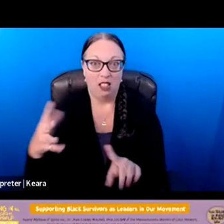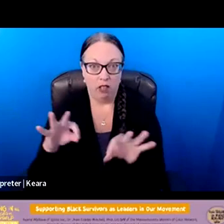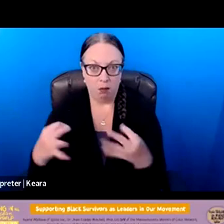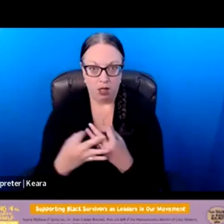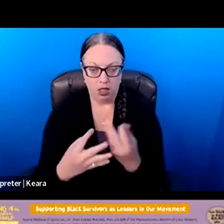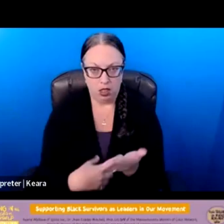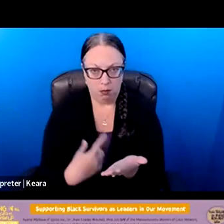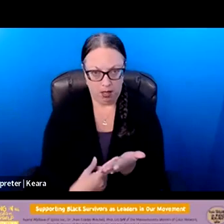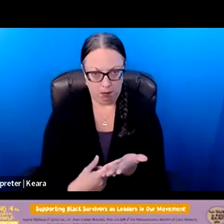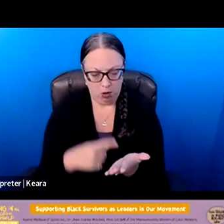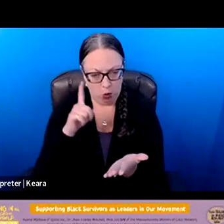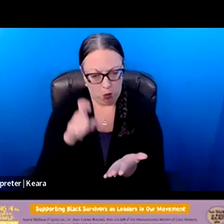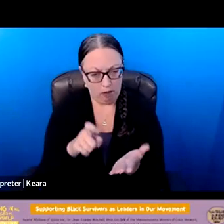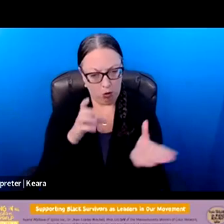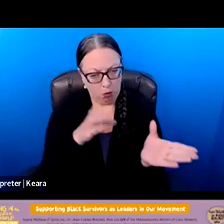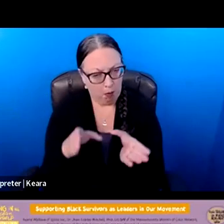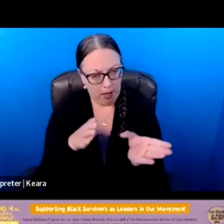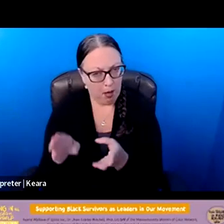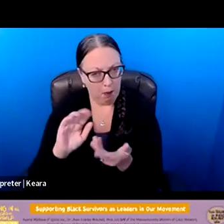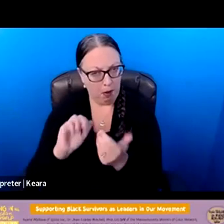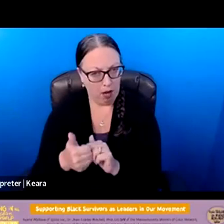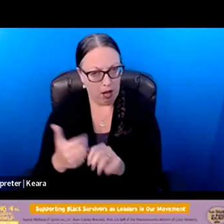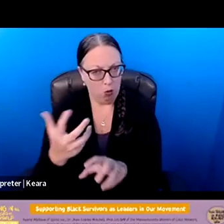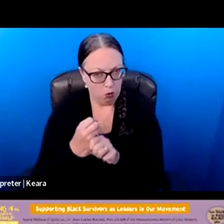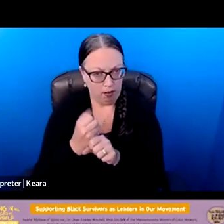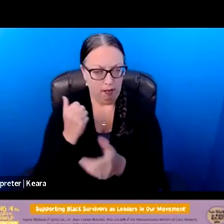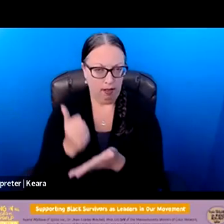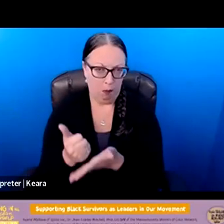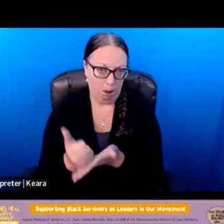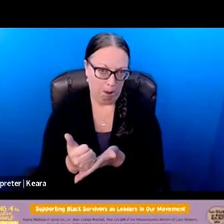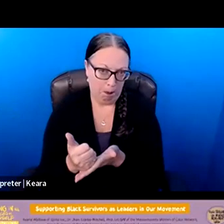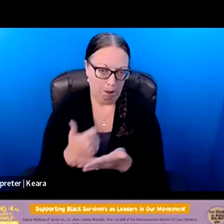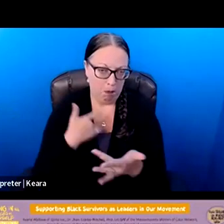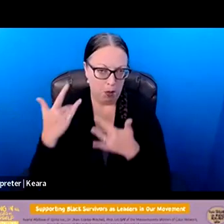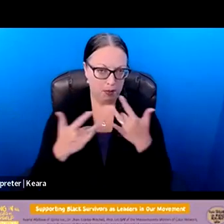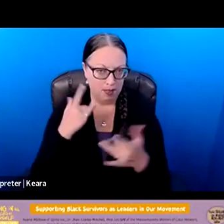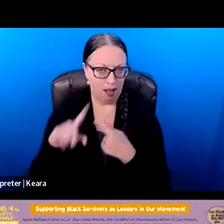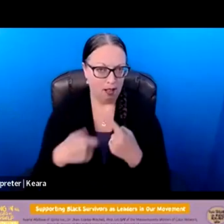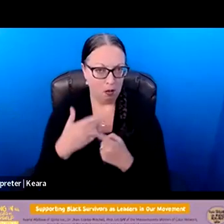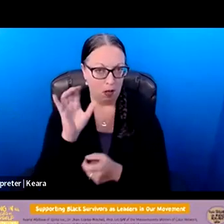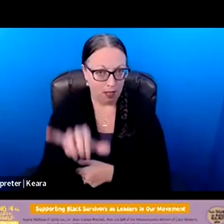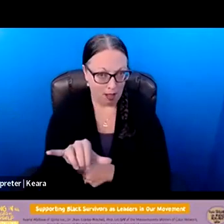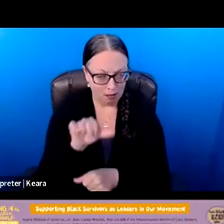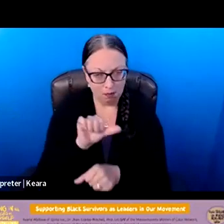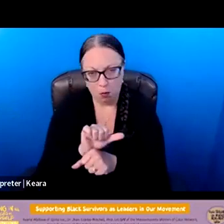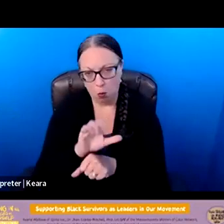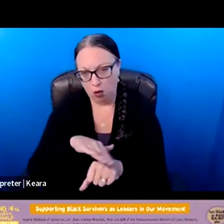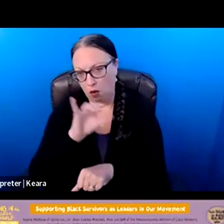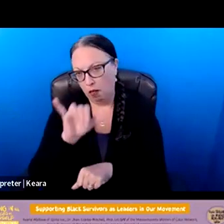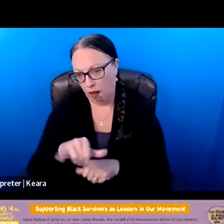to be strategic about how one gets help. So I'm excited about that and working on that. So thank